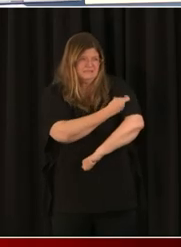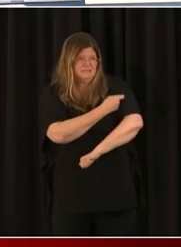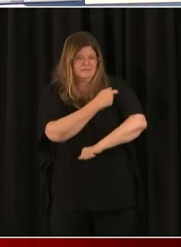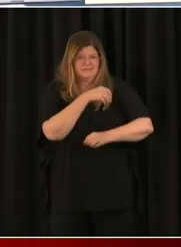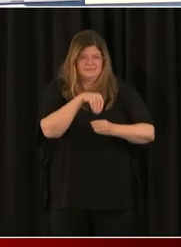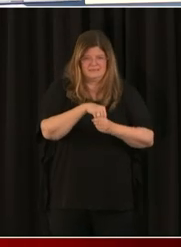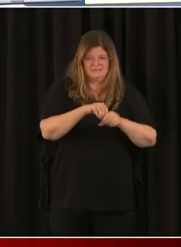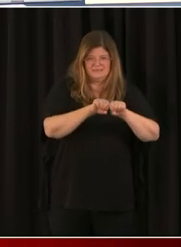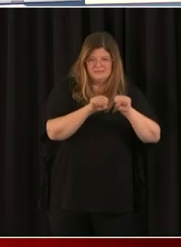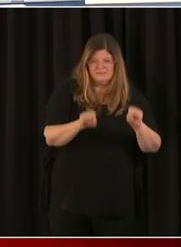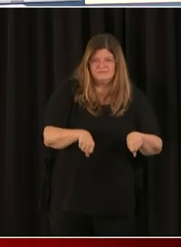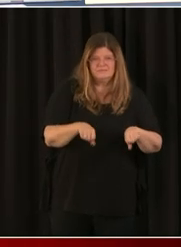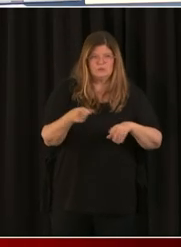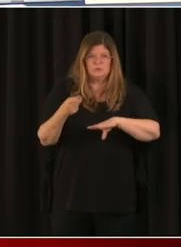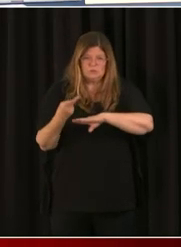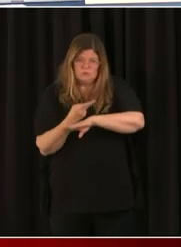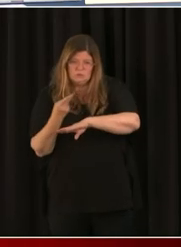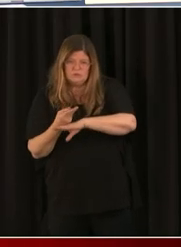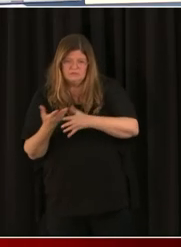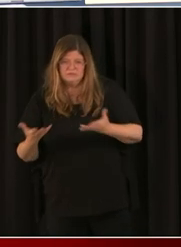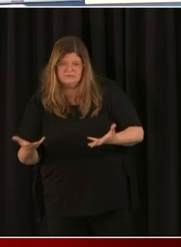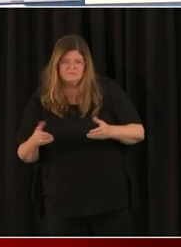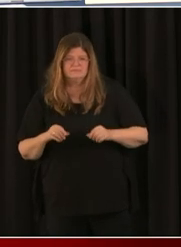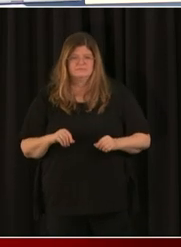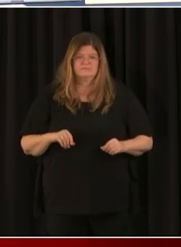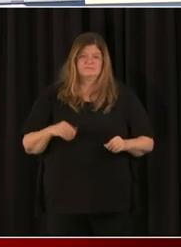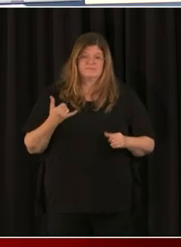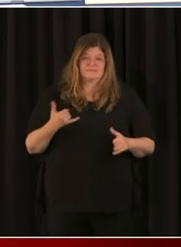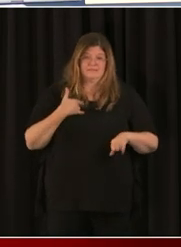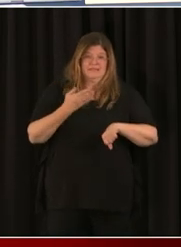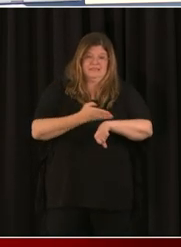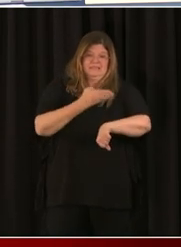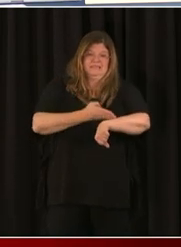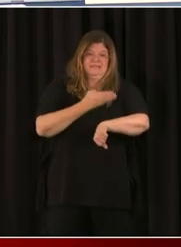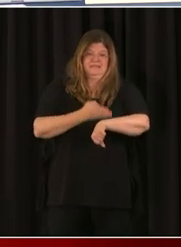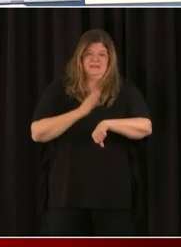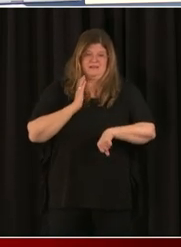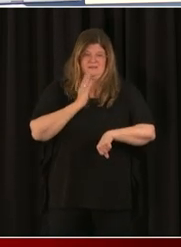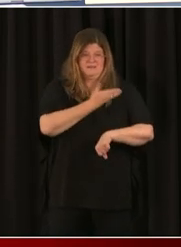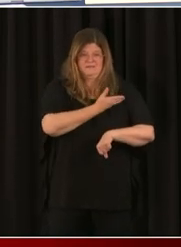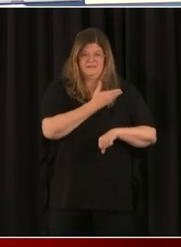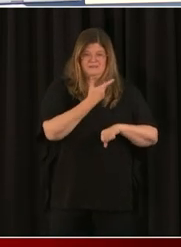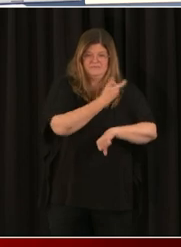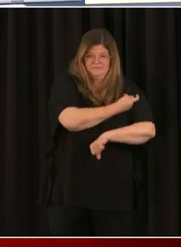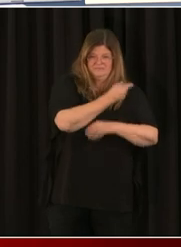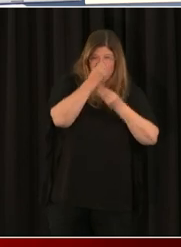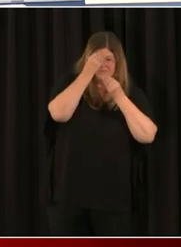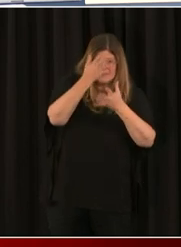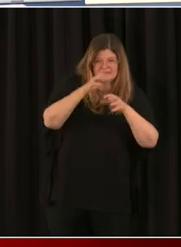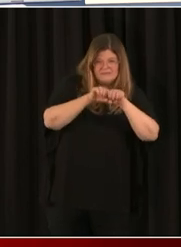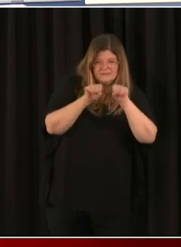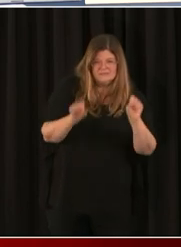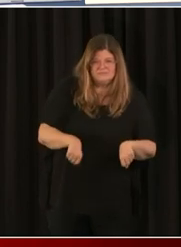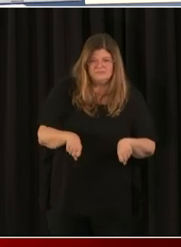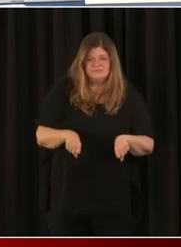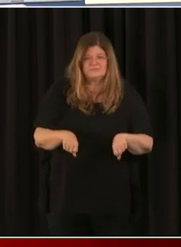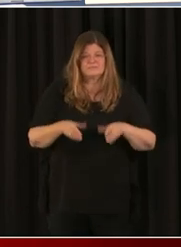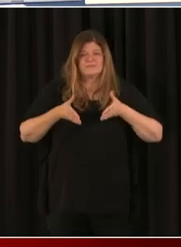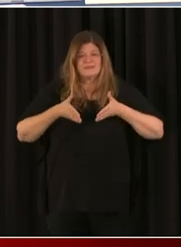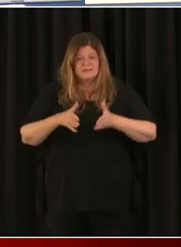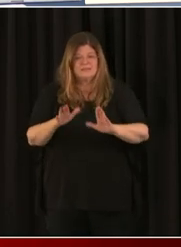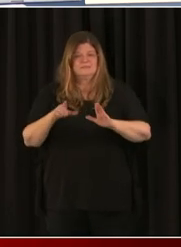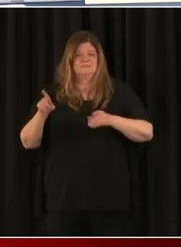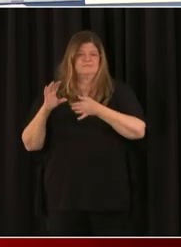systems have been utilized. So as we were upgrading our immunization information system, it has allowed us